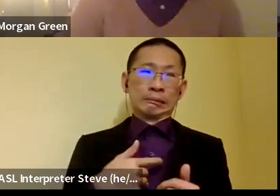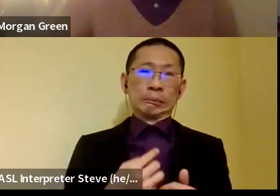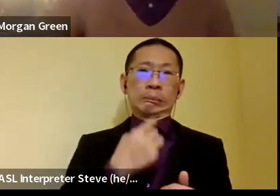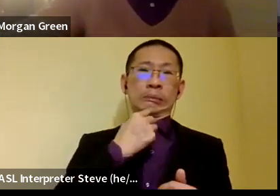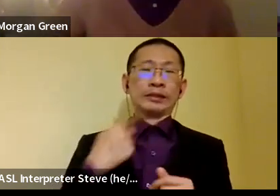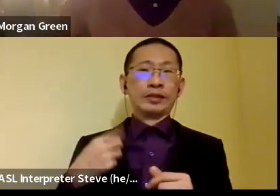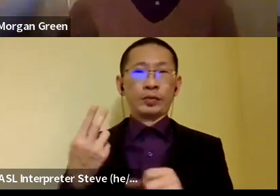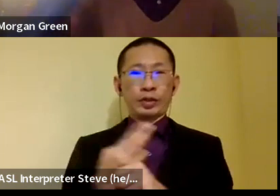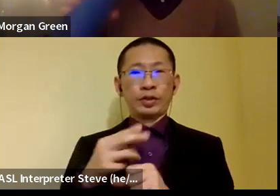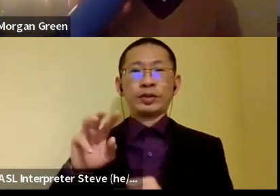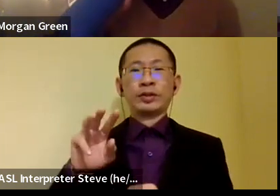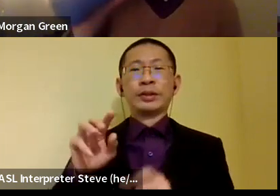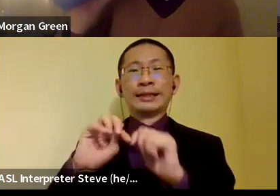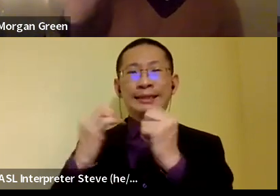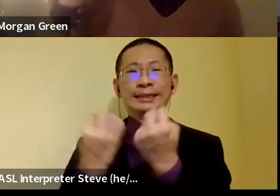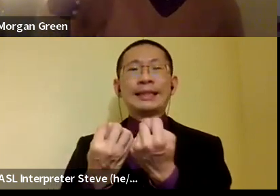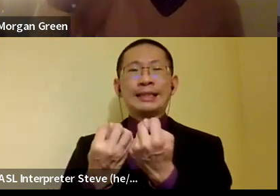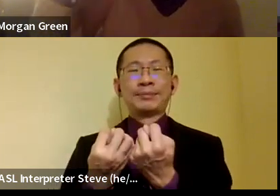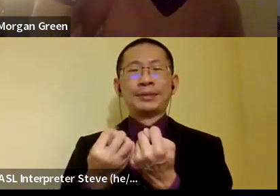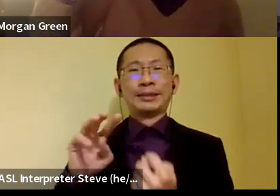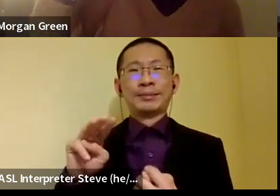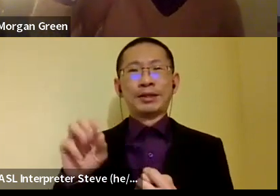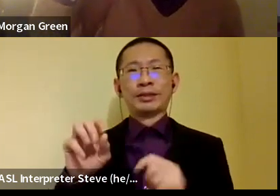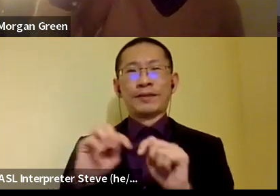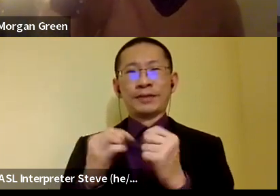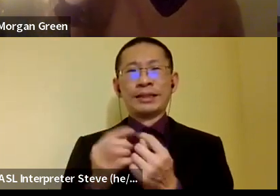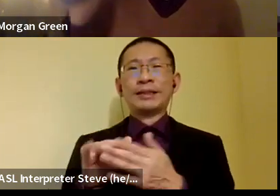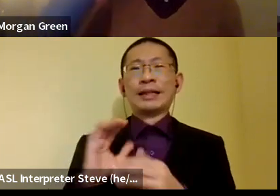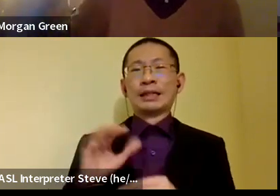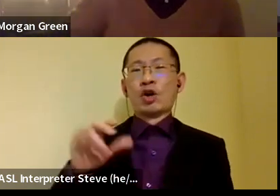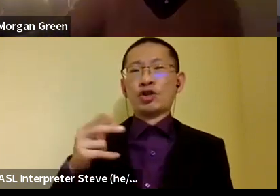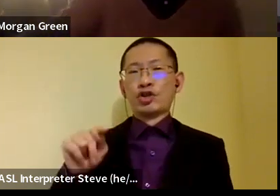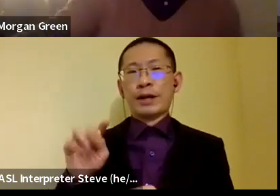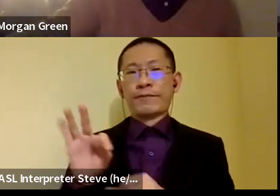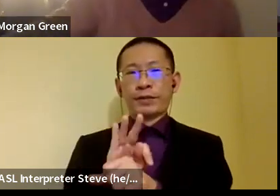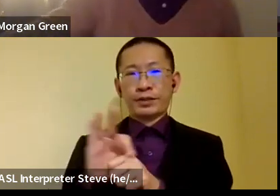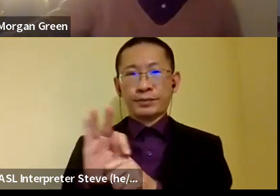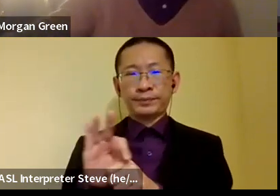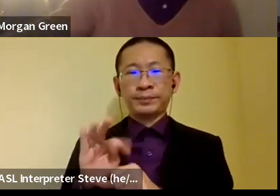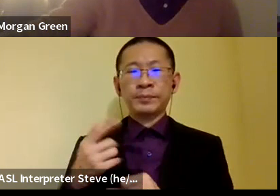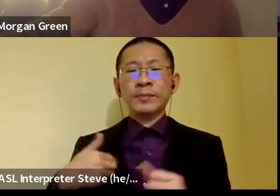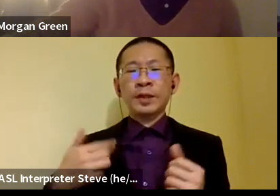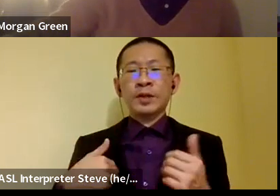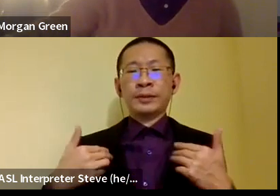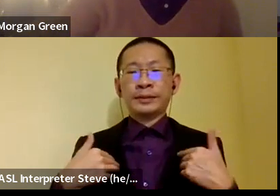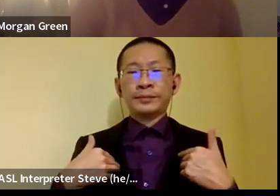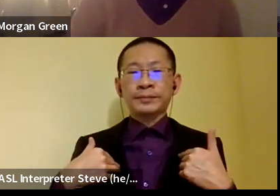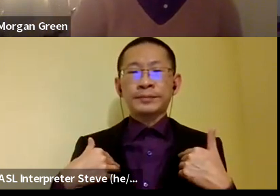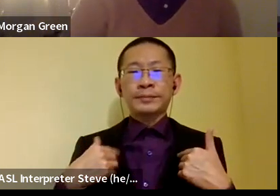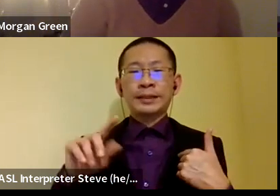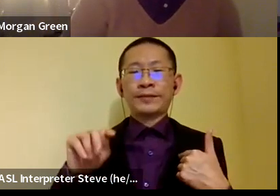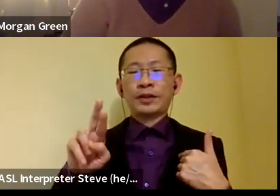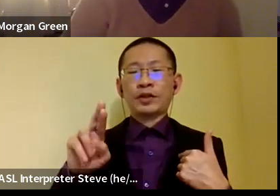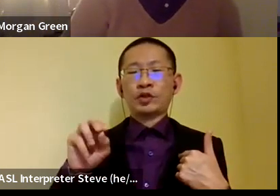we use Windows Teams. That's our chat function. And, you know, we have a little Troika